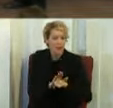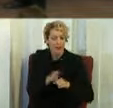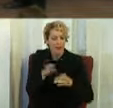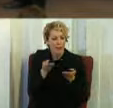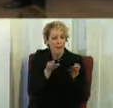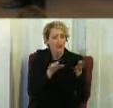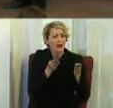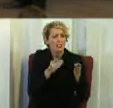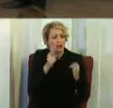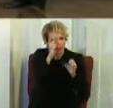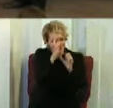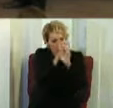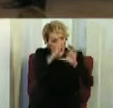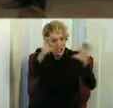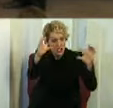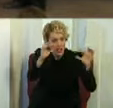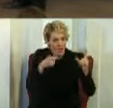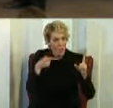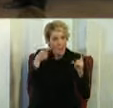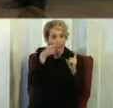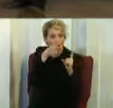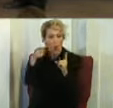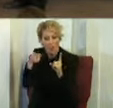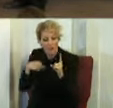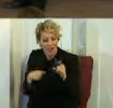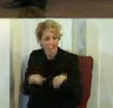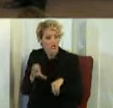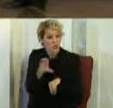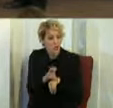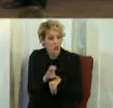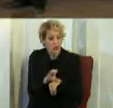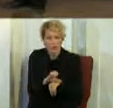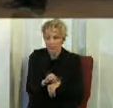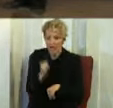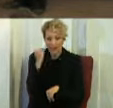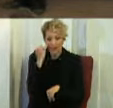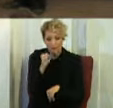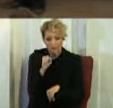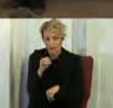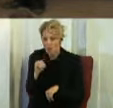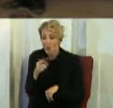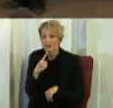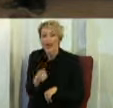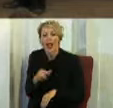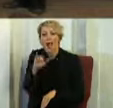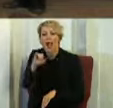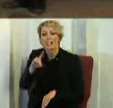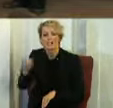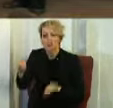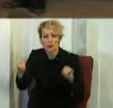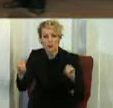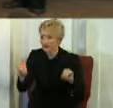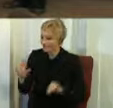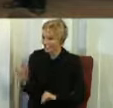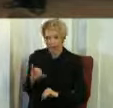core values, and goals of Founders Metropolitan Community Church? If so, please say, I do. I do. It's like a